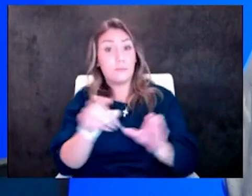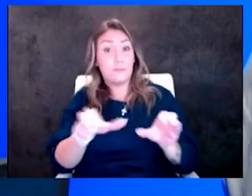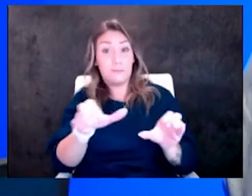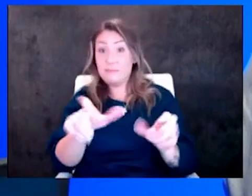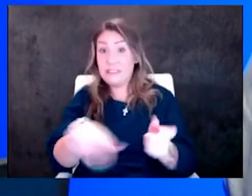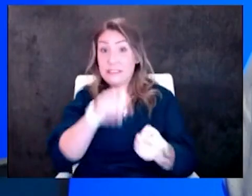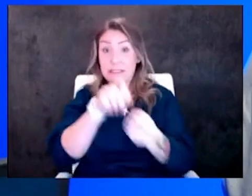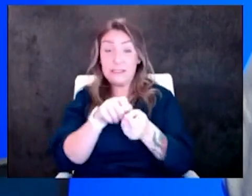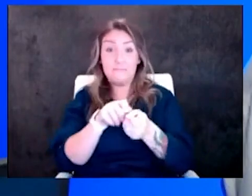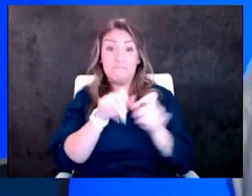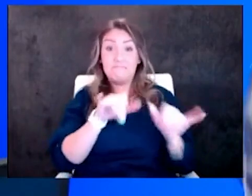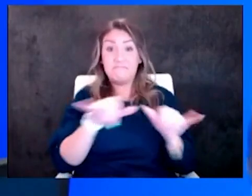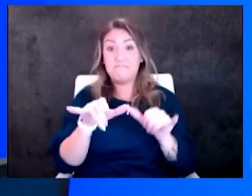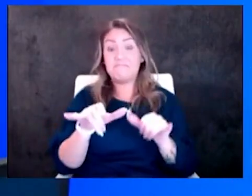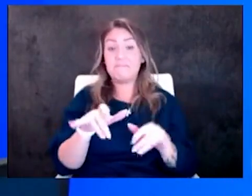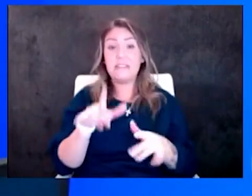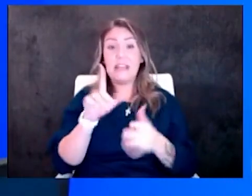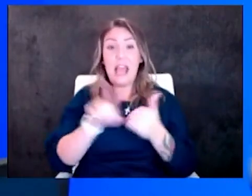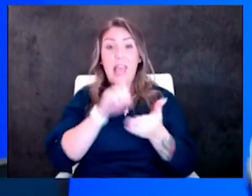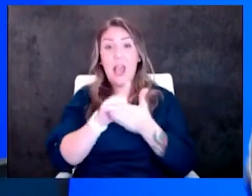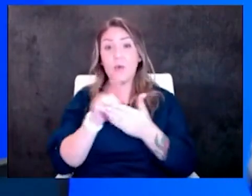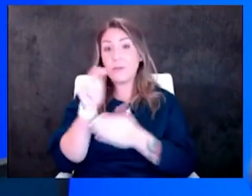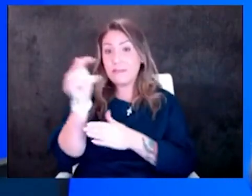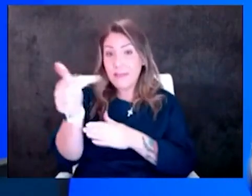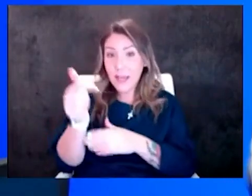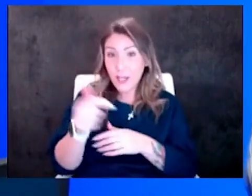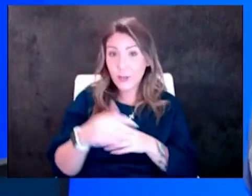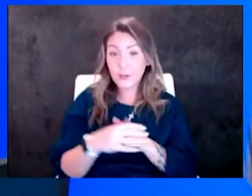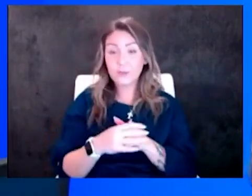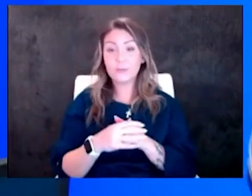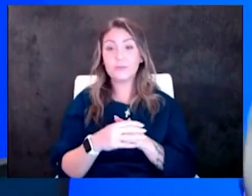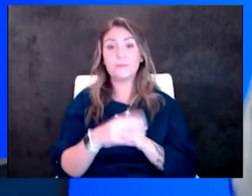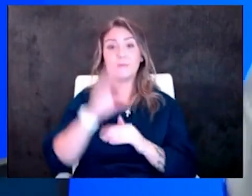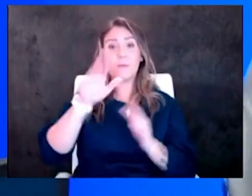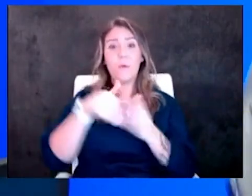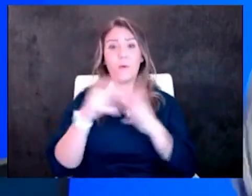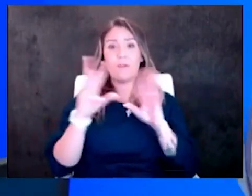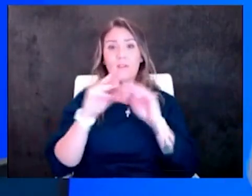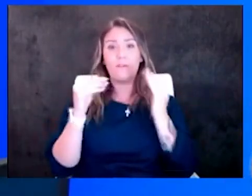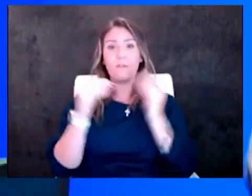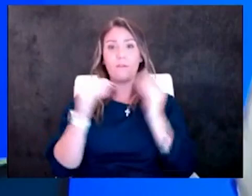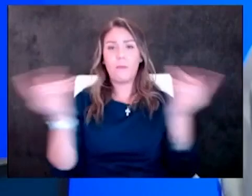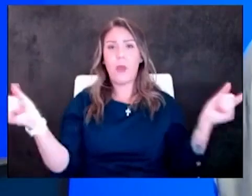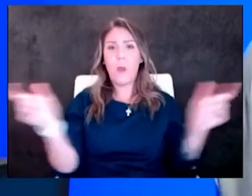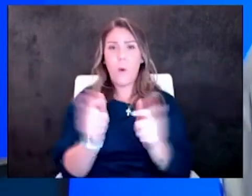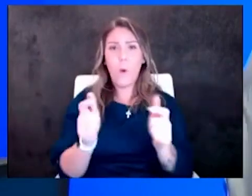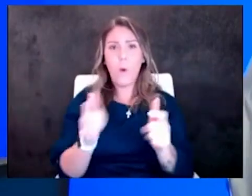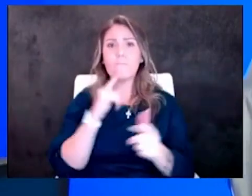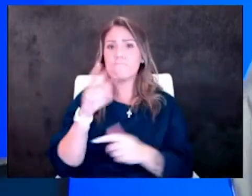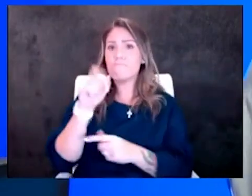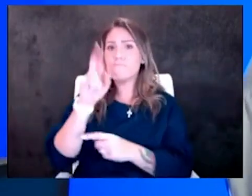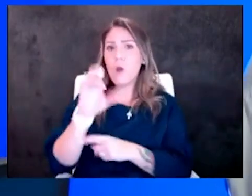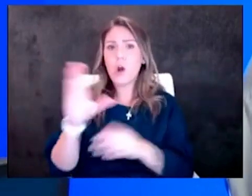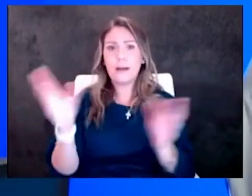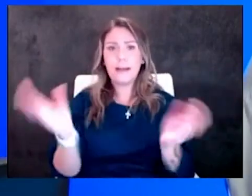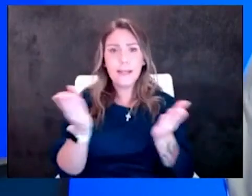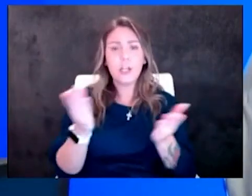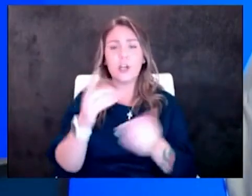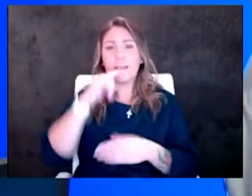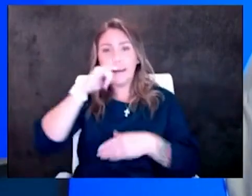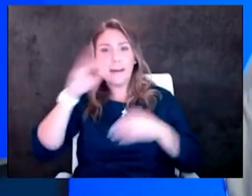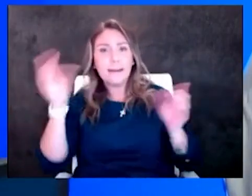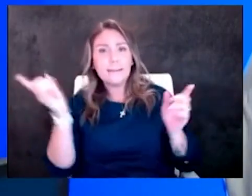a short number of hours later, her whole family was here. Barney was here, the kids were here. And in the